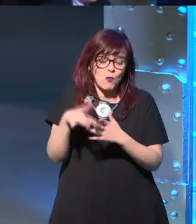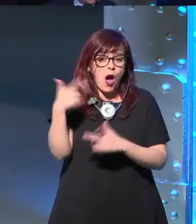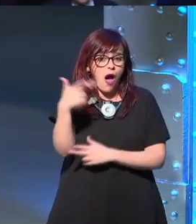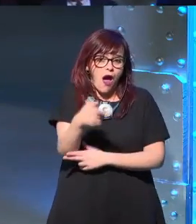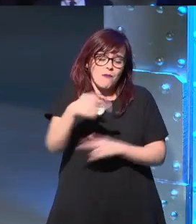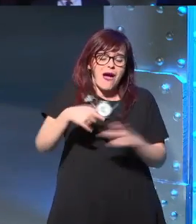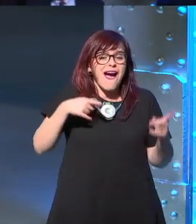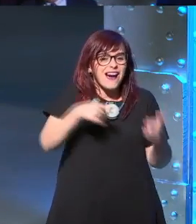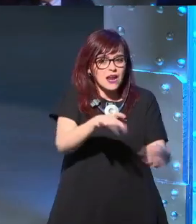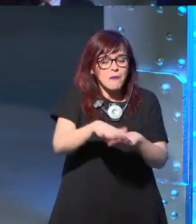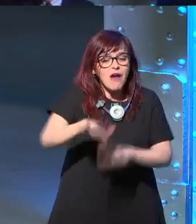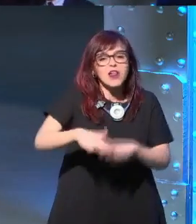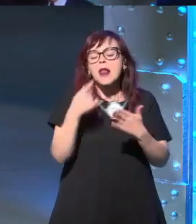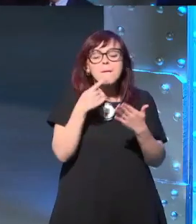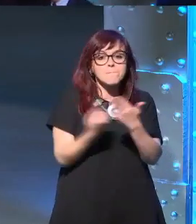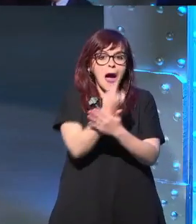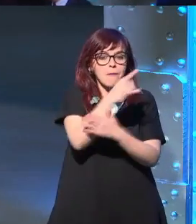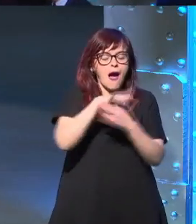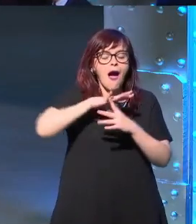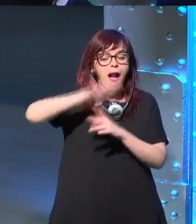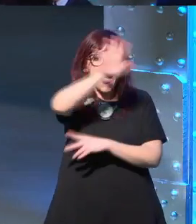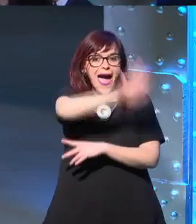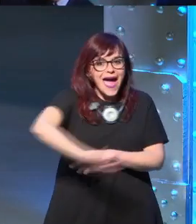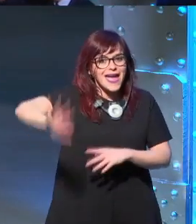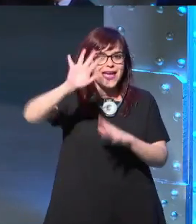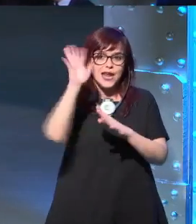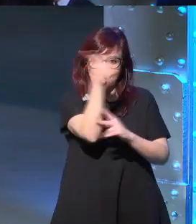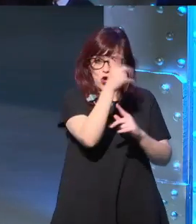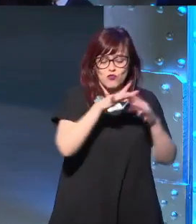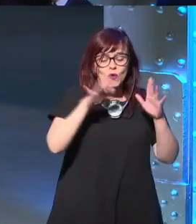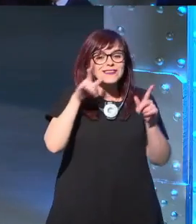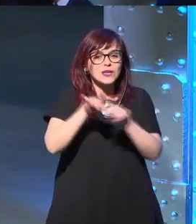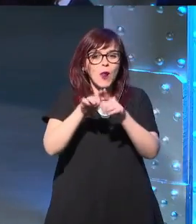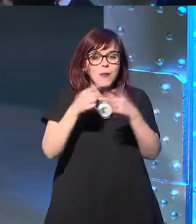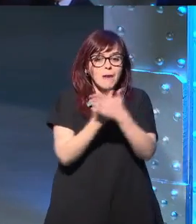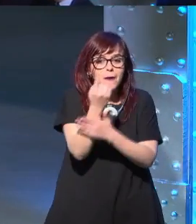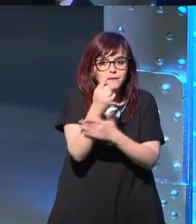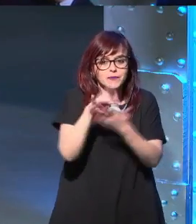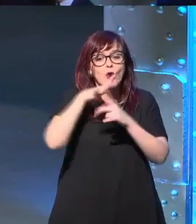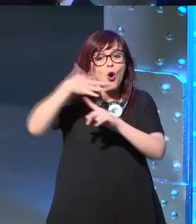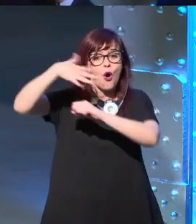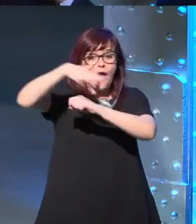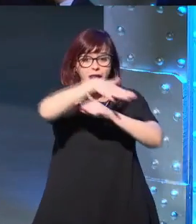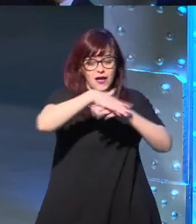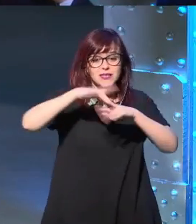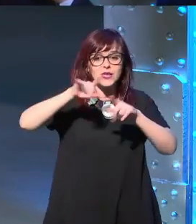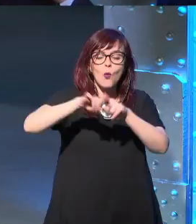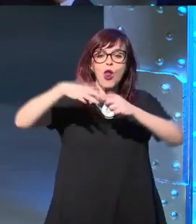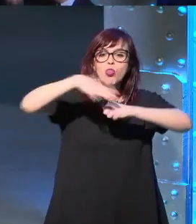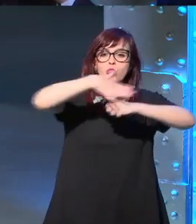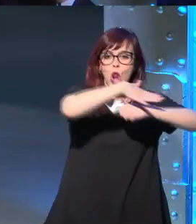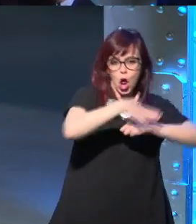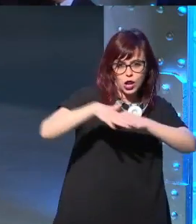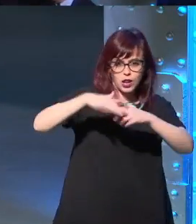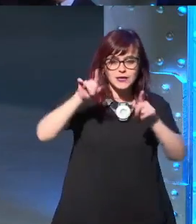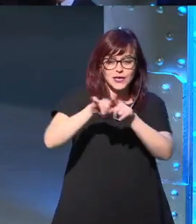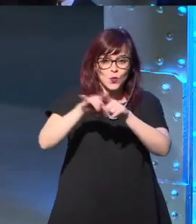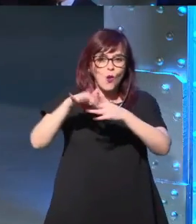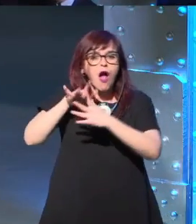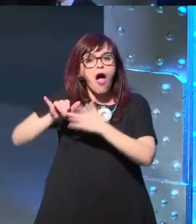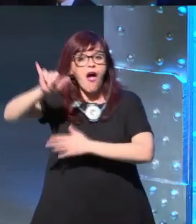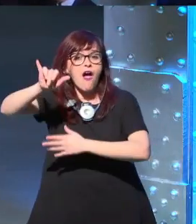aerial map. This is before there are planes or birds or drones to do it, but he and Salai, they're holed up